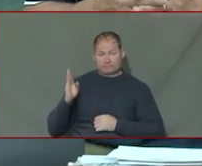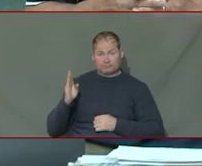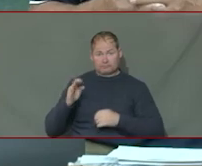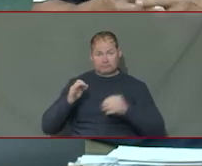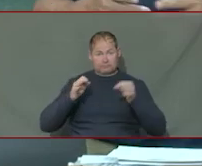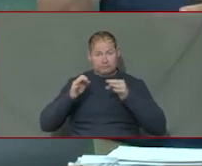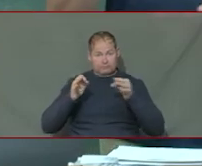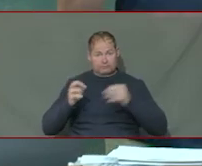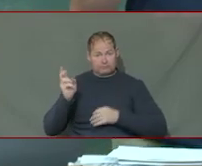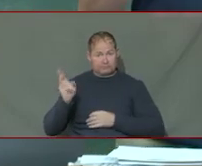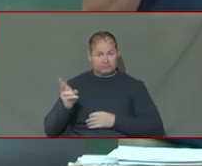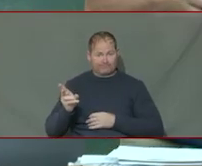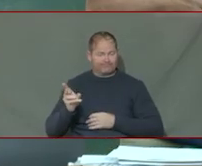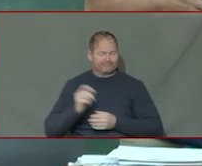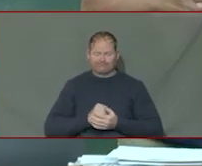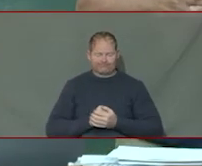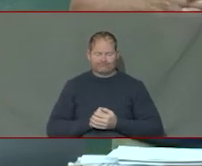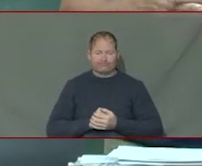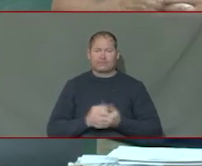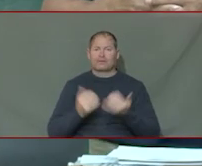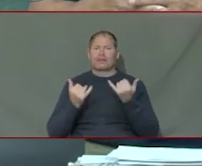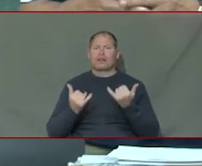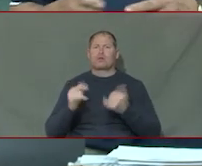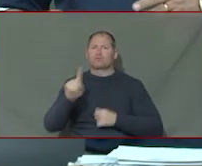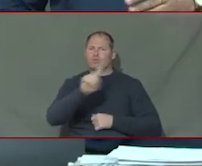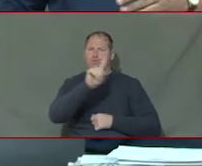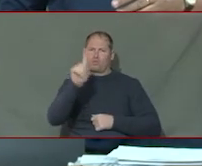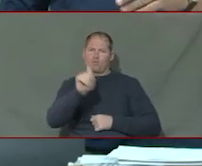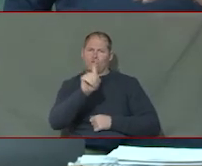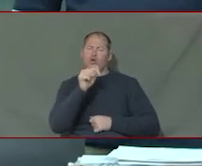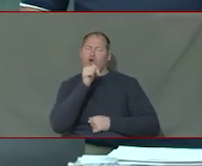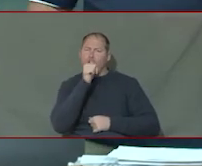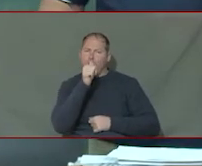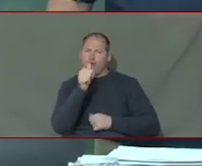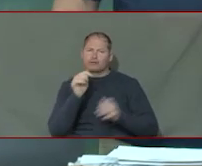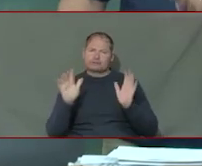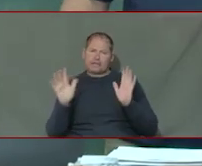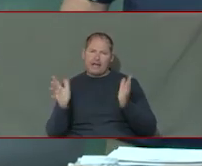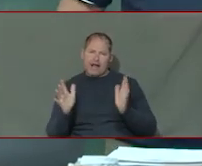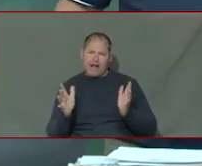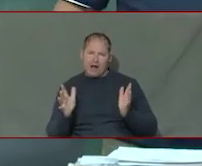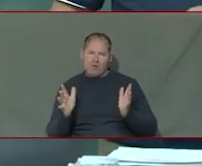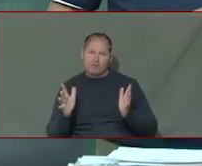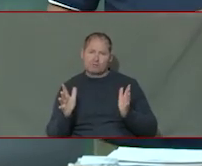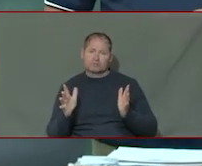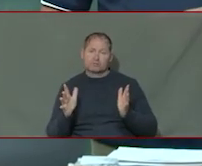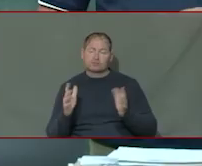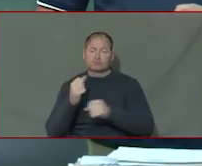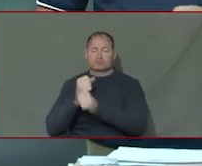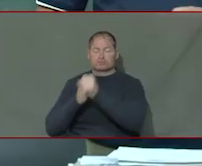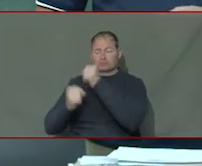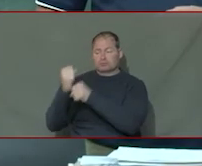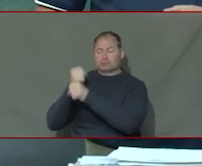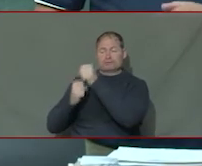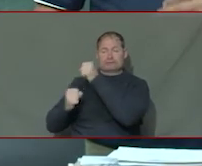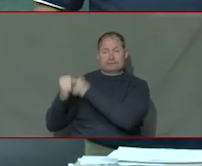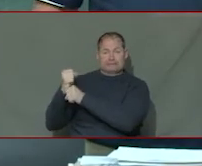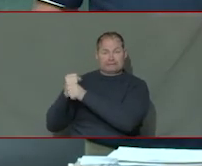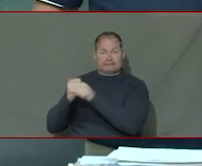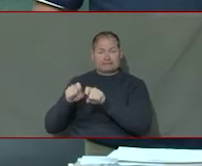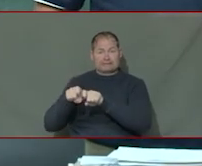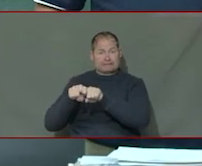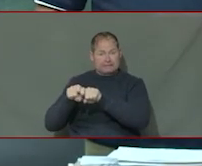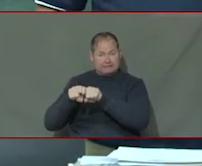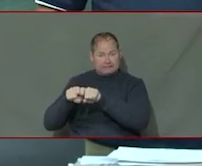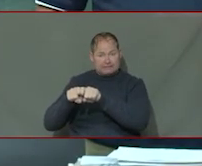paper. I've compiled questions from different years. All the questions you see there in the document you received, and the